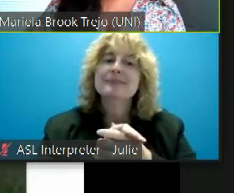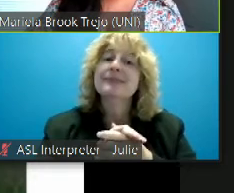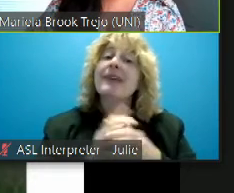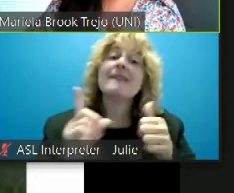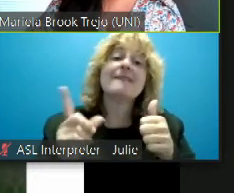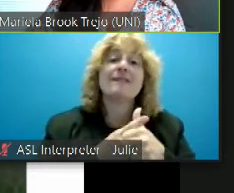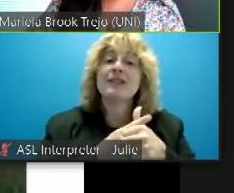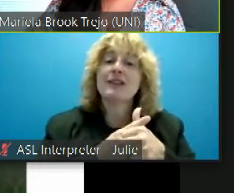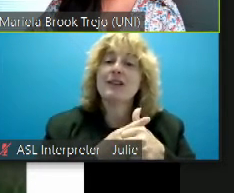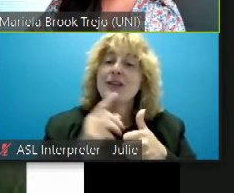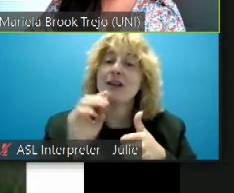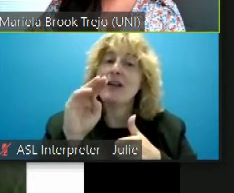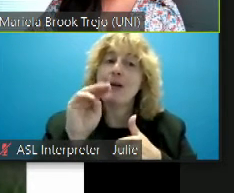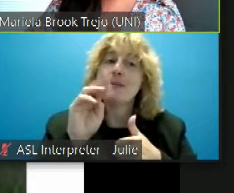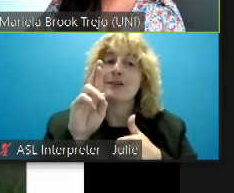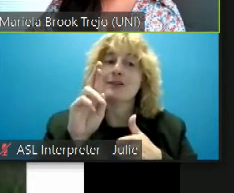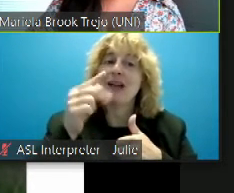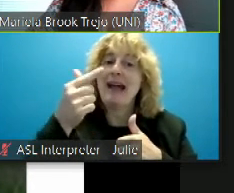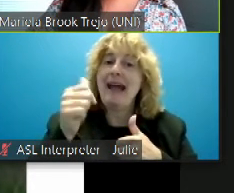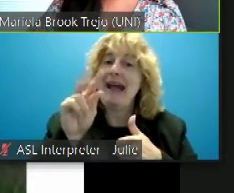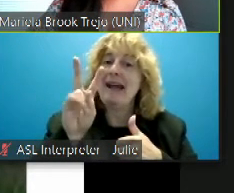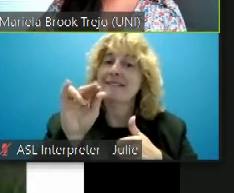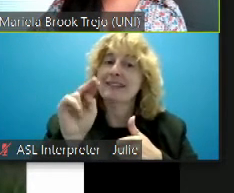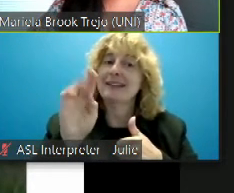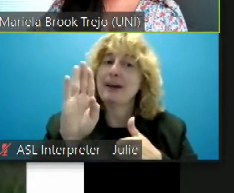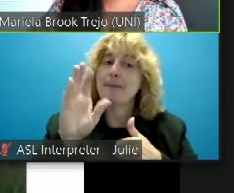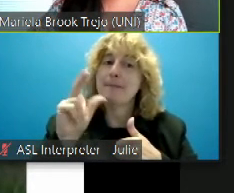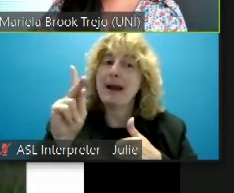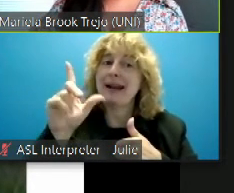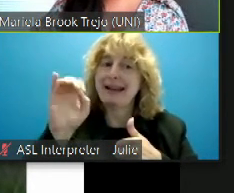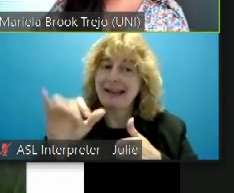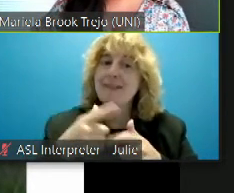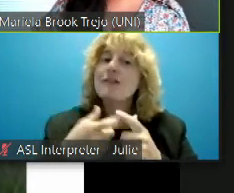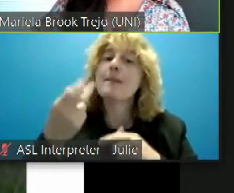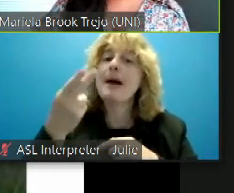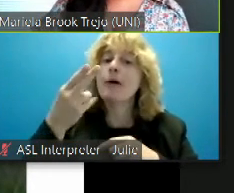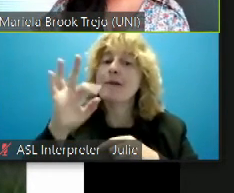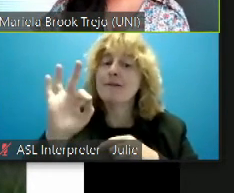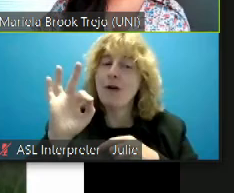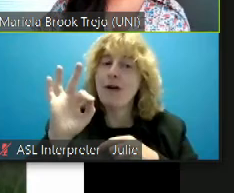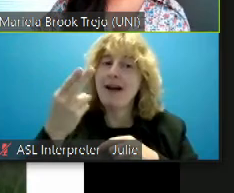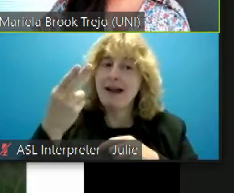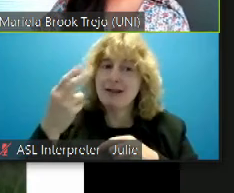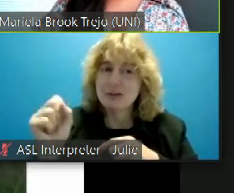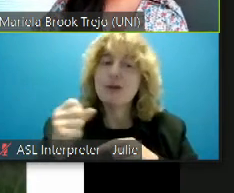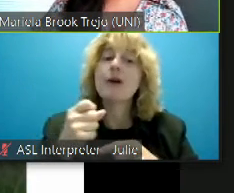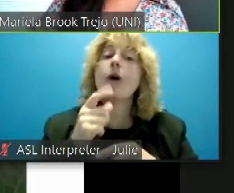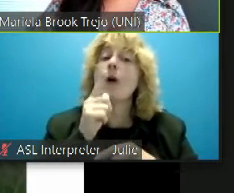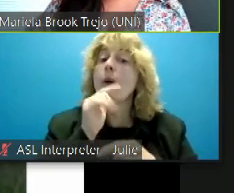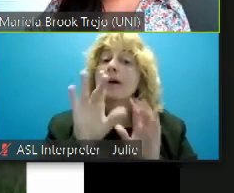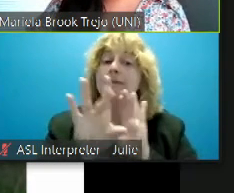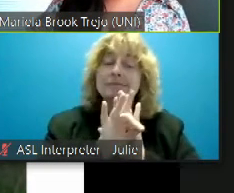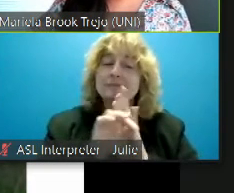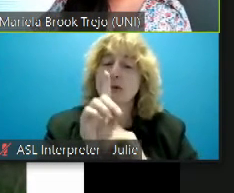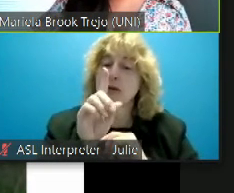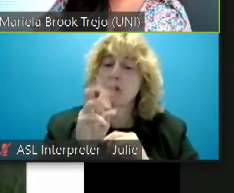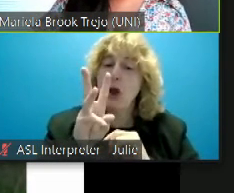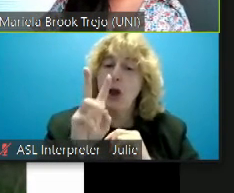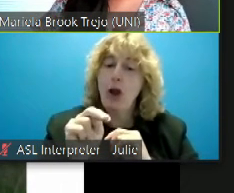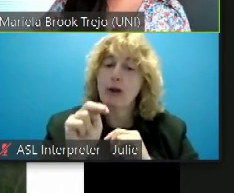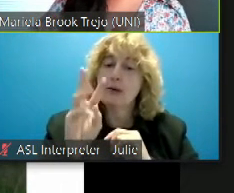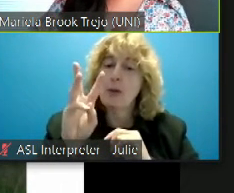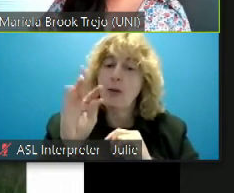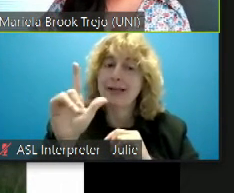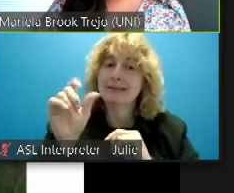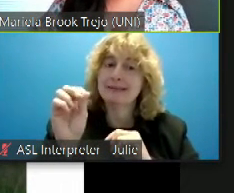First up, we have Mr. Gavin Buckley from Henry Ford High School. He was nominated by Don Wilson Clark. Her reasoning for